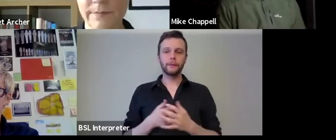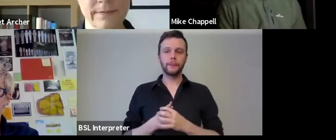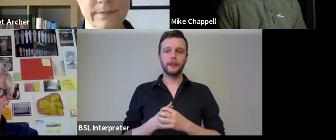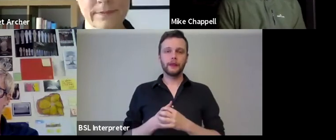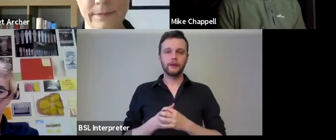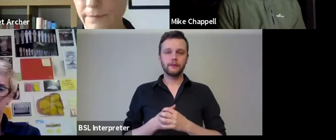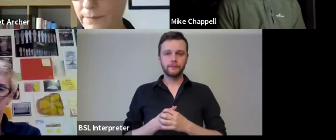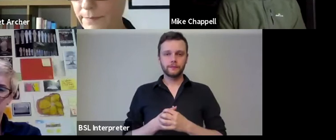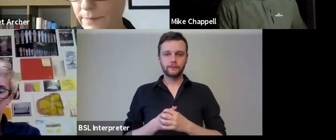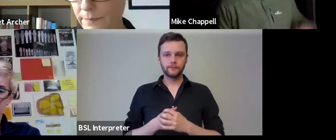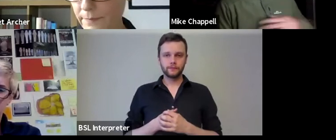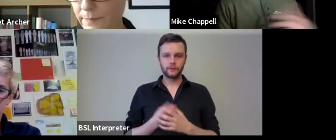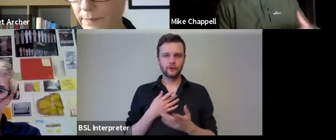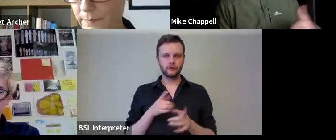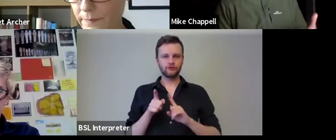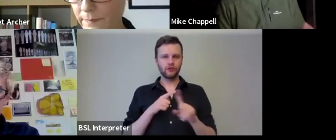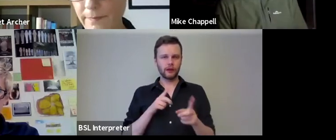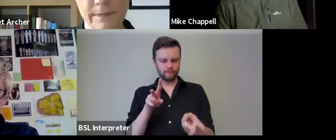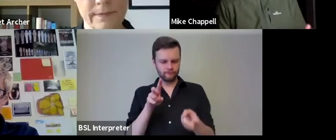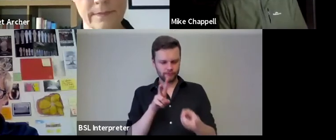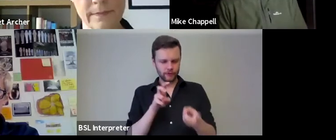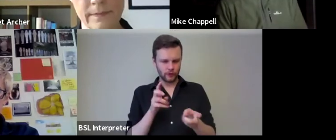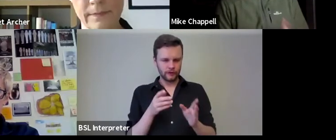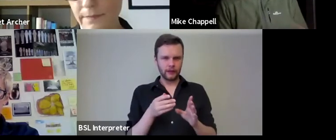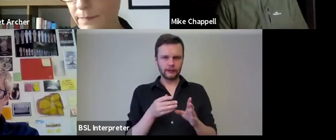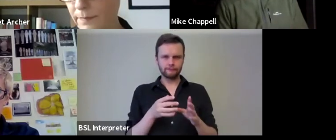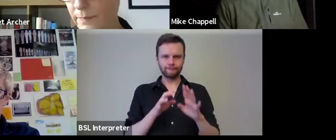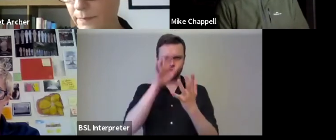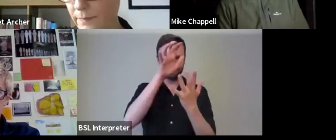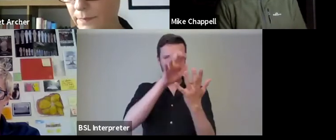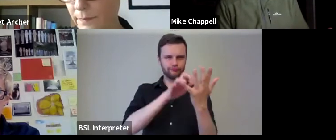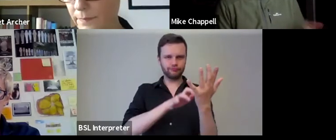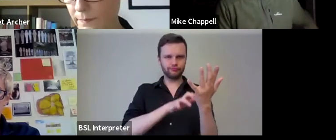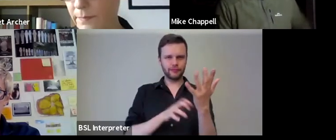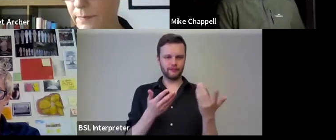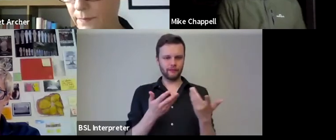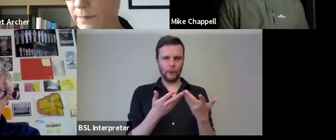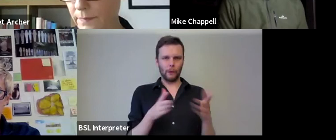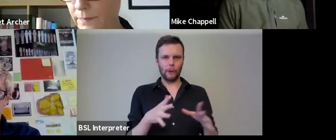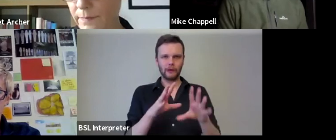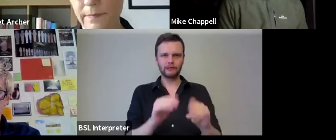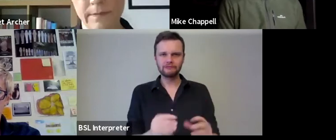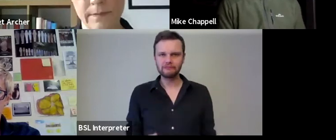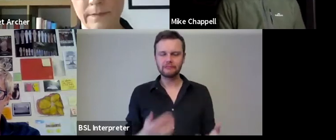to interpret open-ended text comments that people provide through surveys